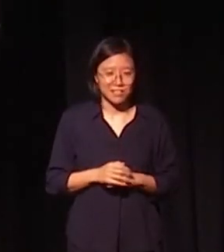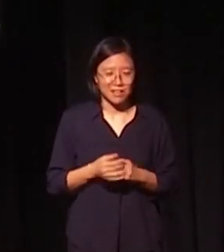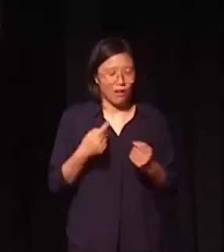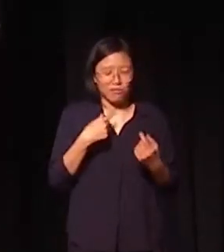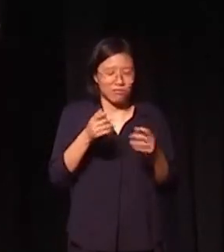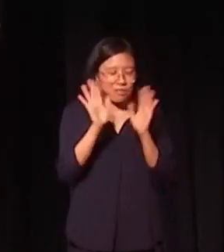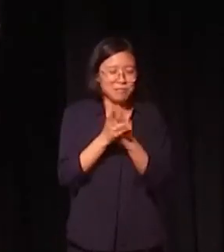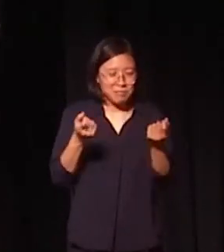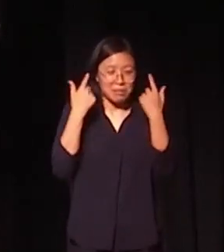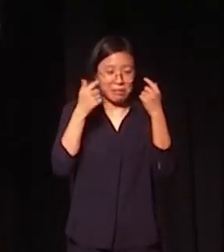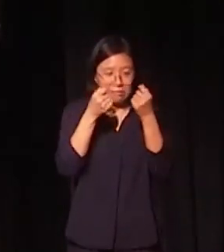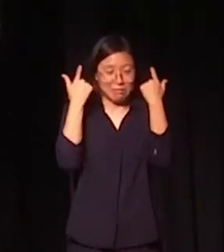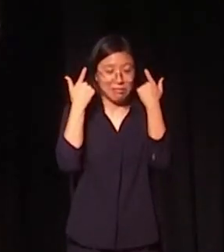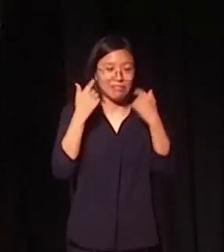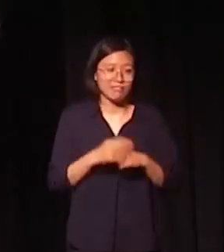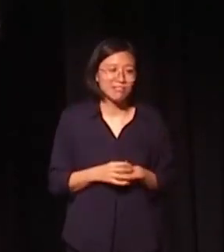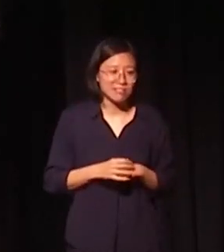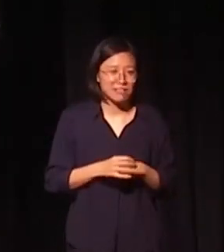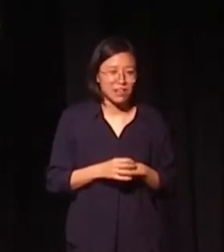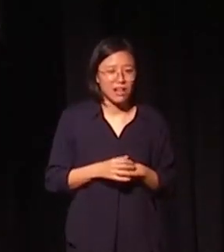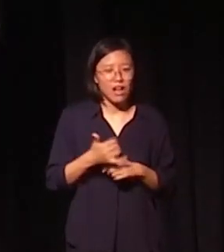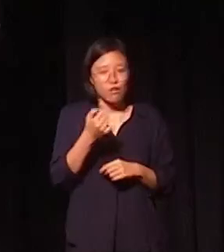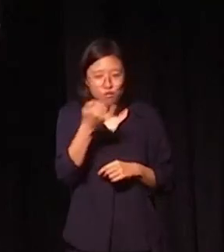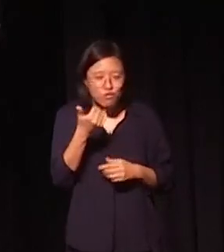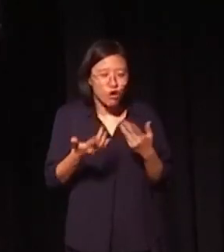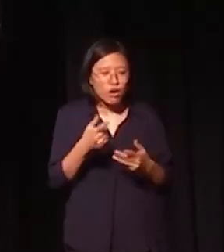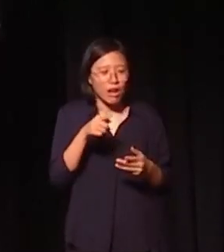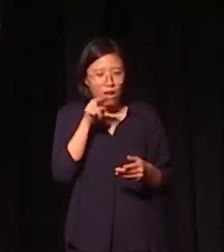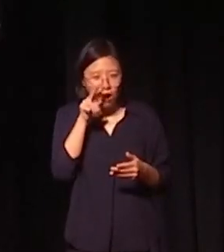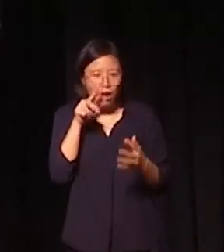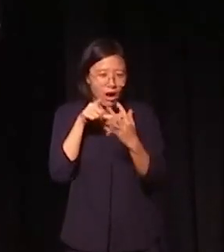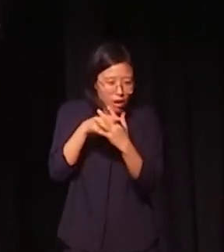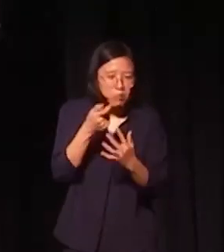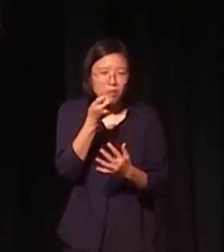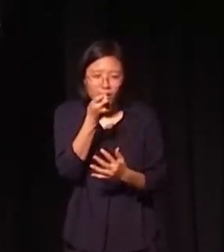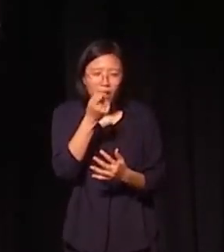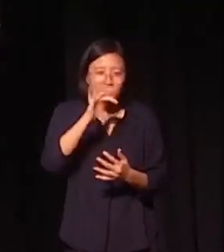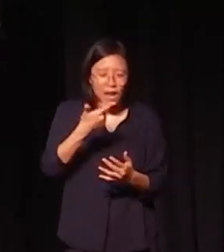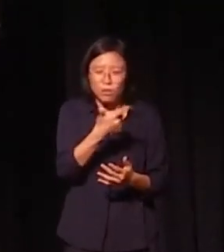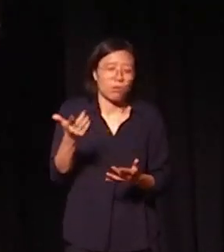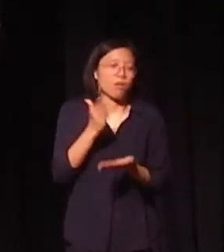of visual signs that I might recognise, but essentially it's completely different.